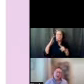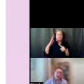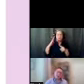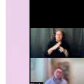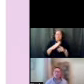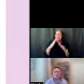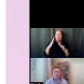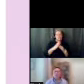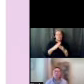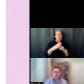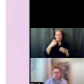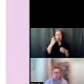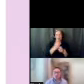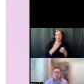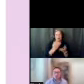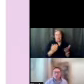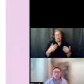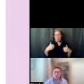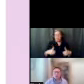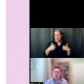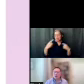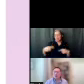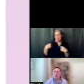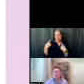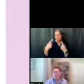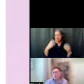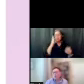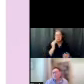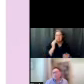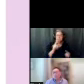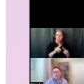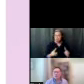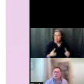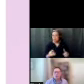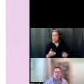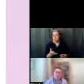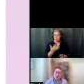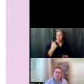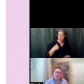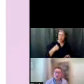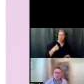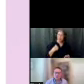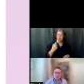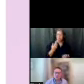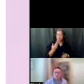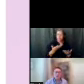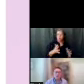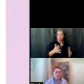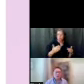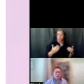that I at least had one foot in the door already. Well, what do others do when they don't have that